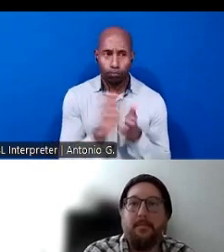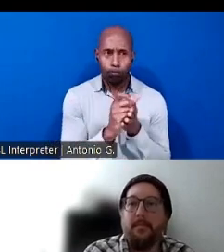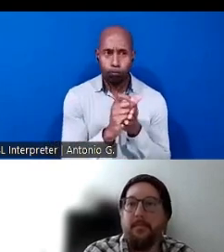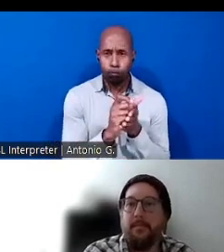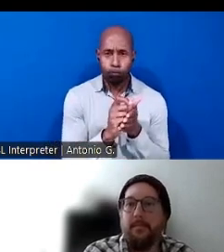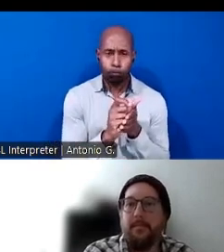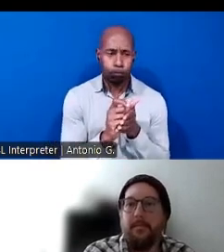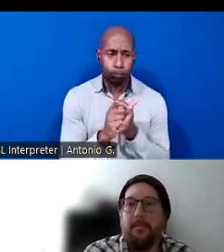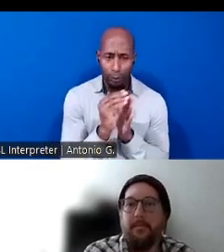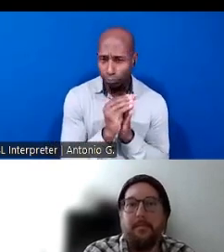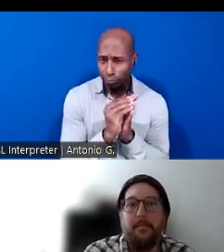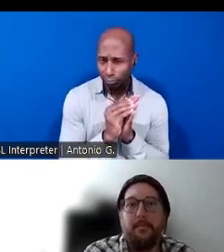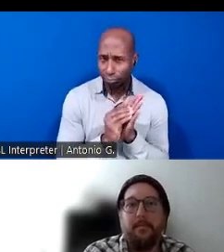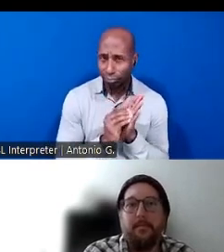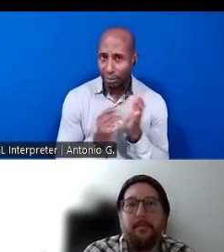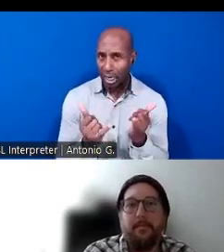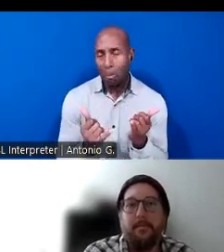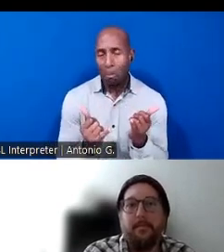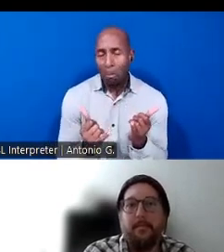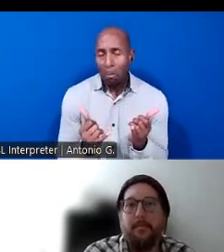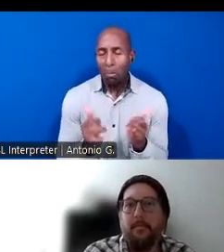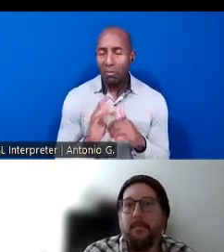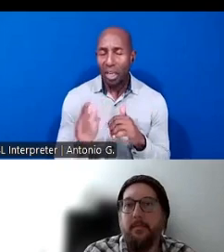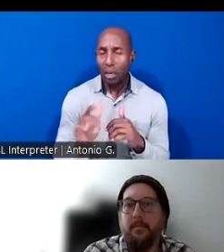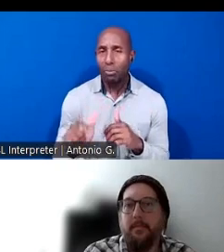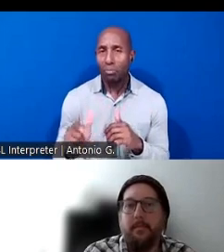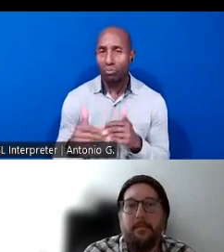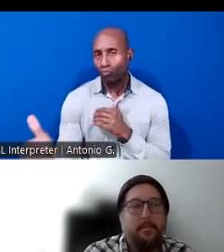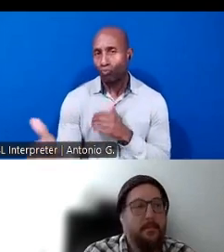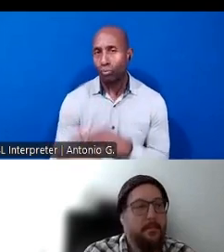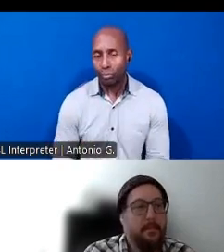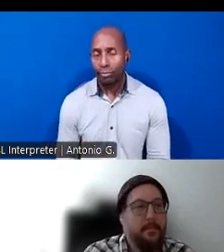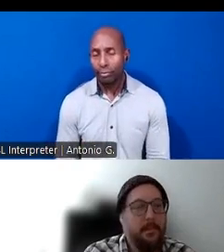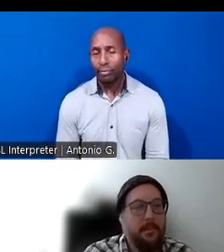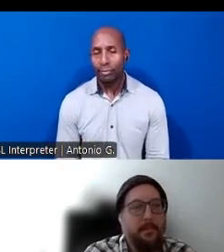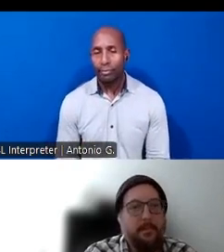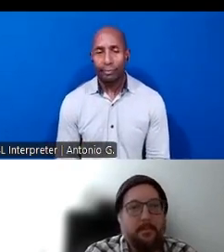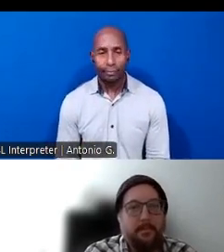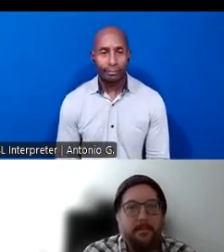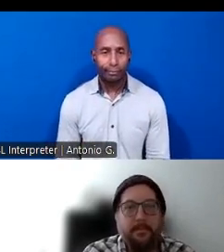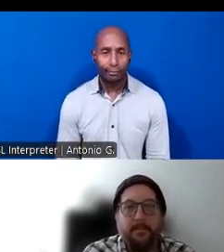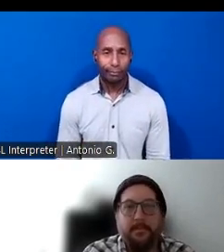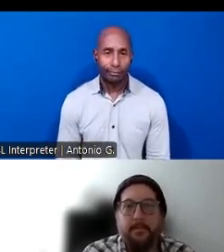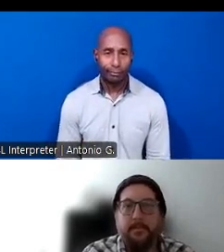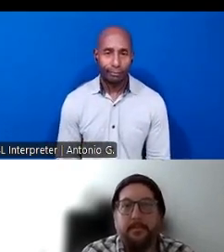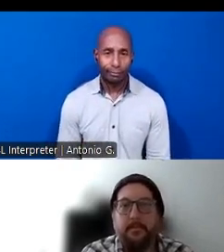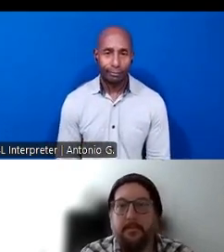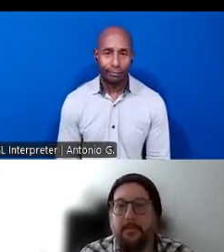in at this moment.